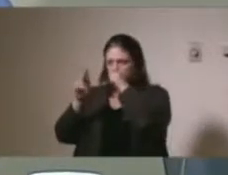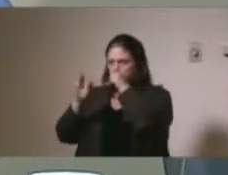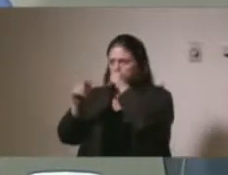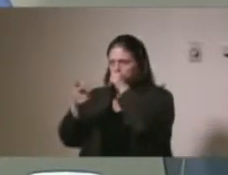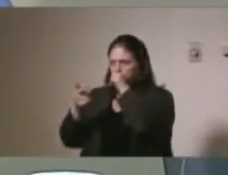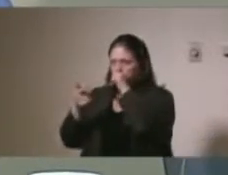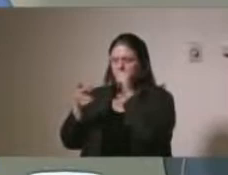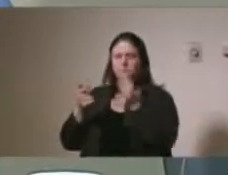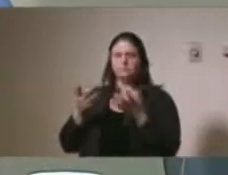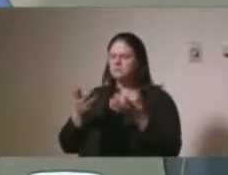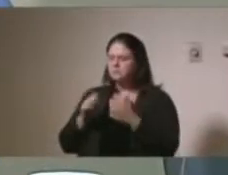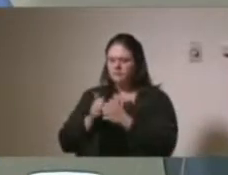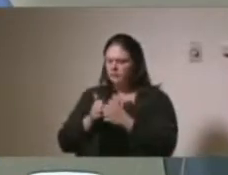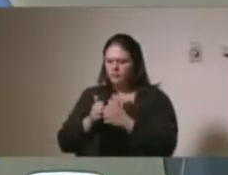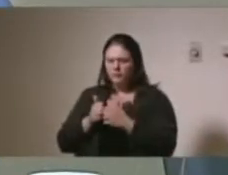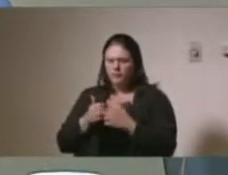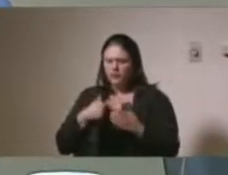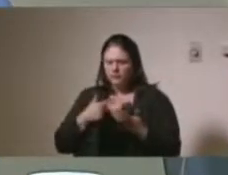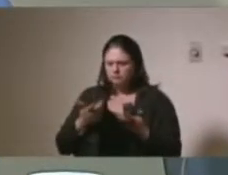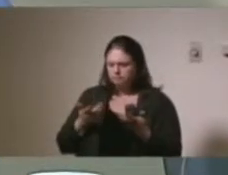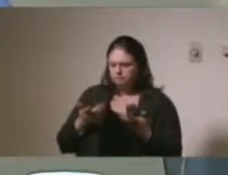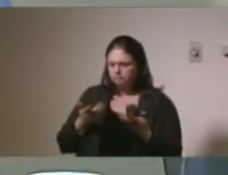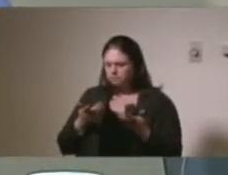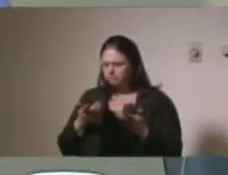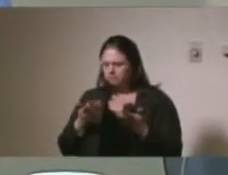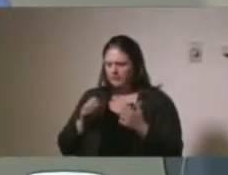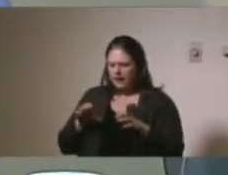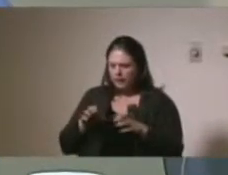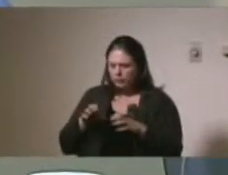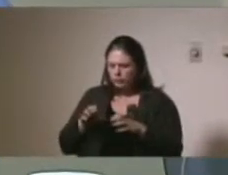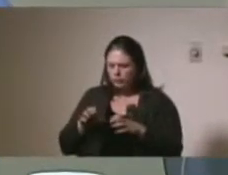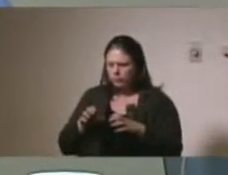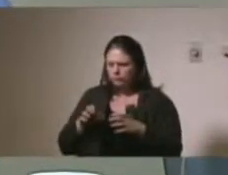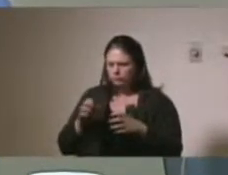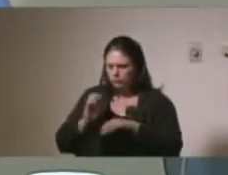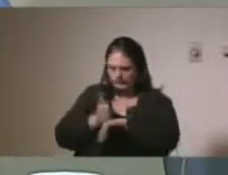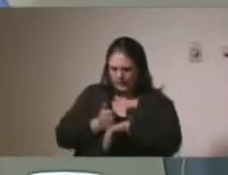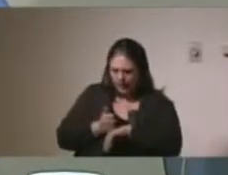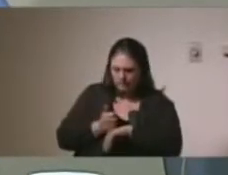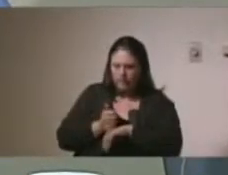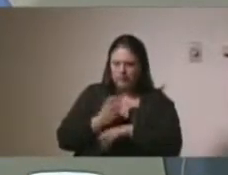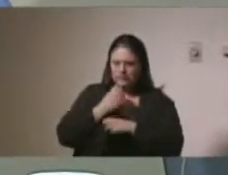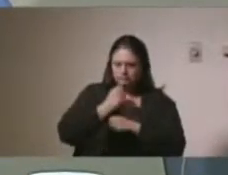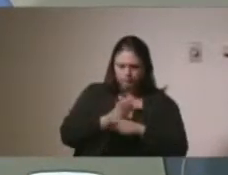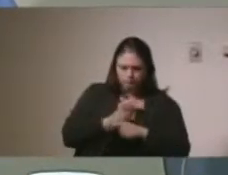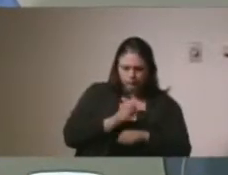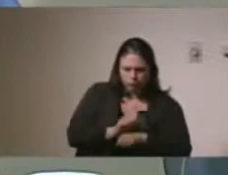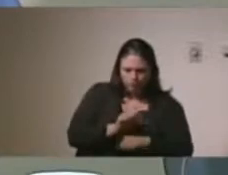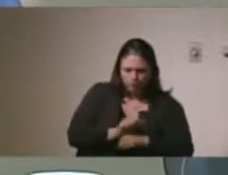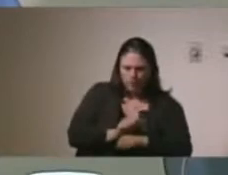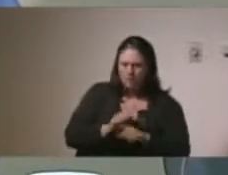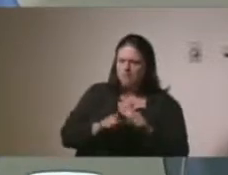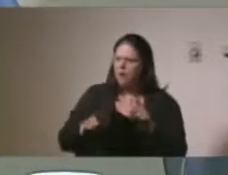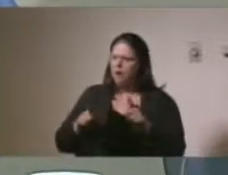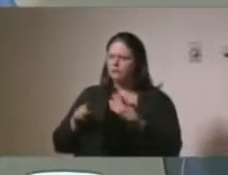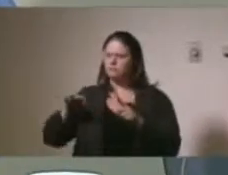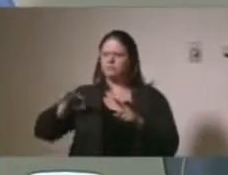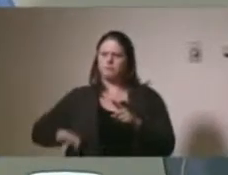can do this and how the general public can actually benefit from, the investing in a